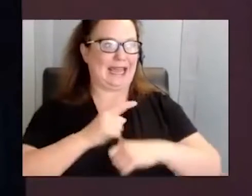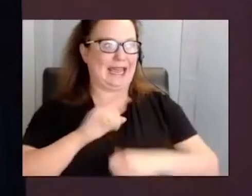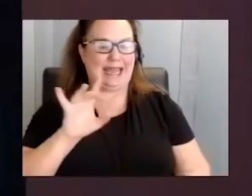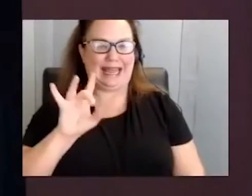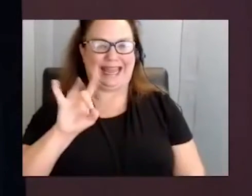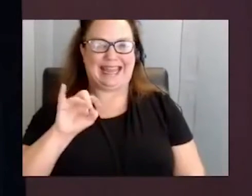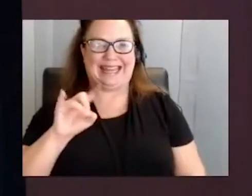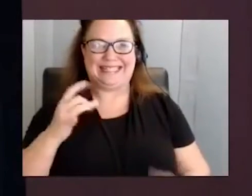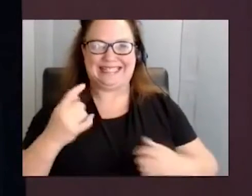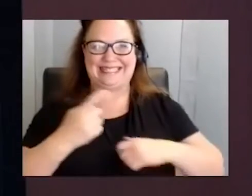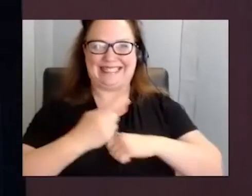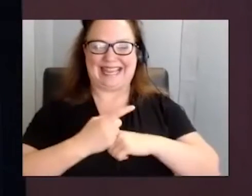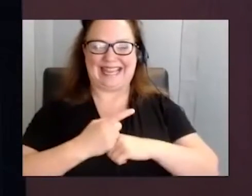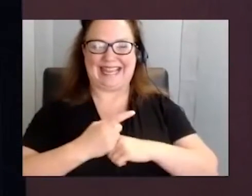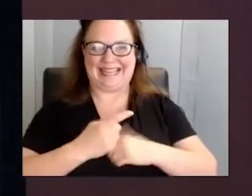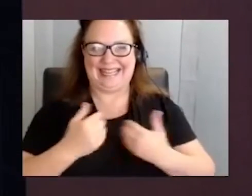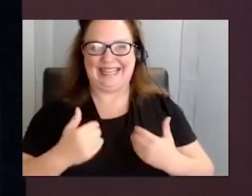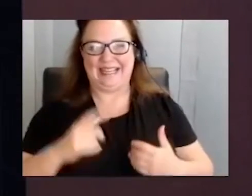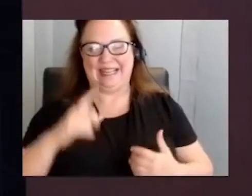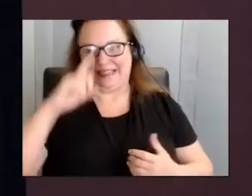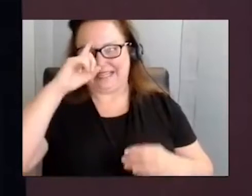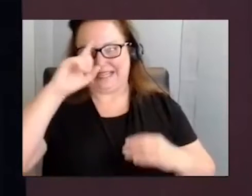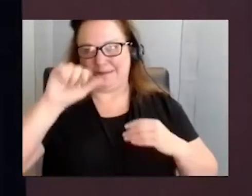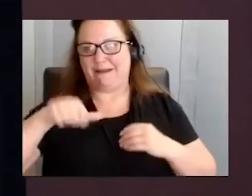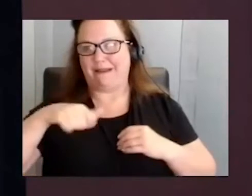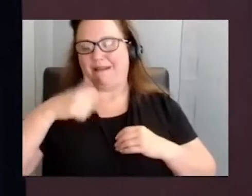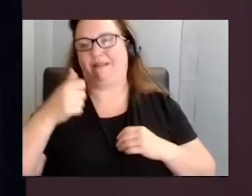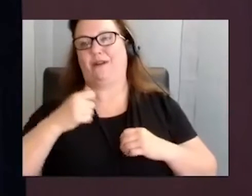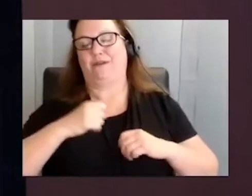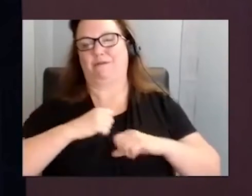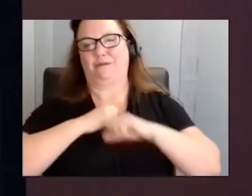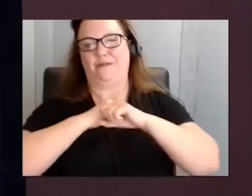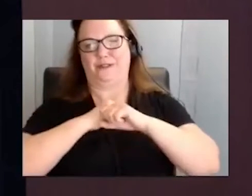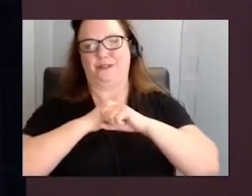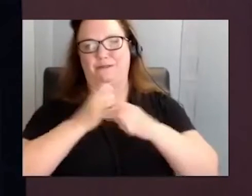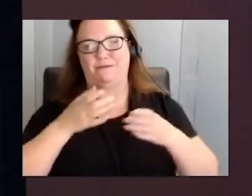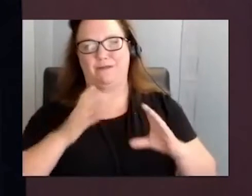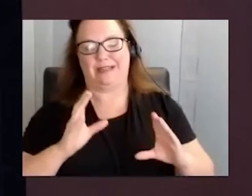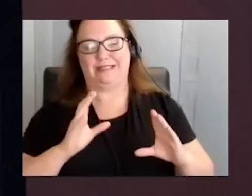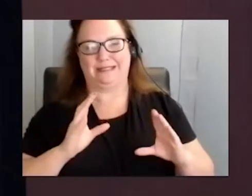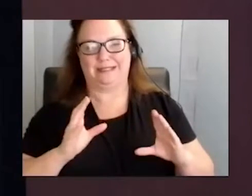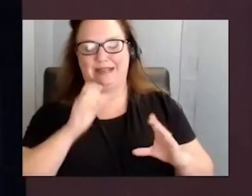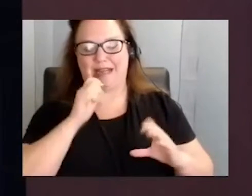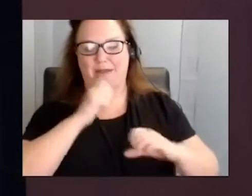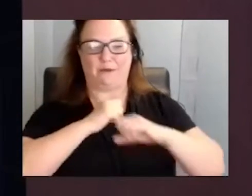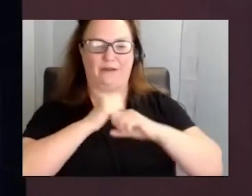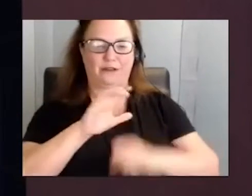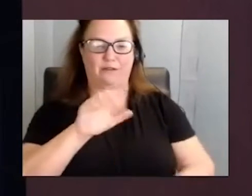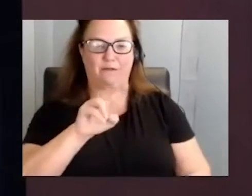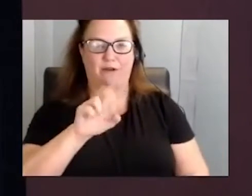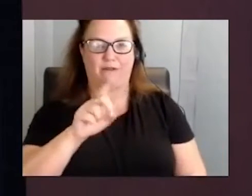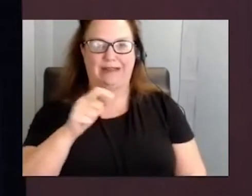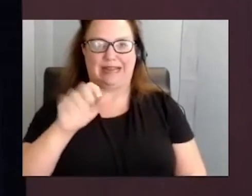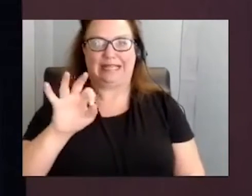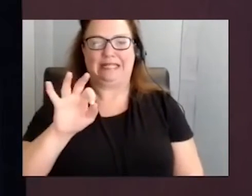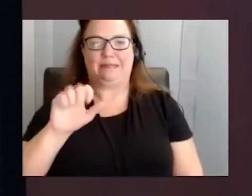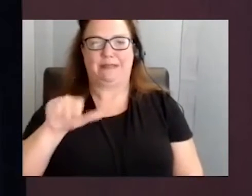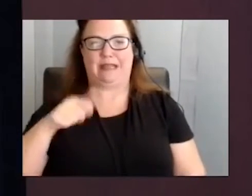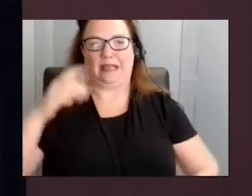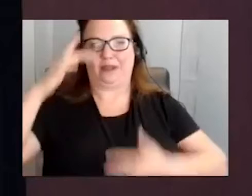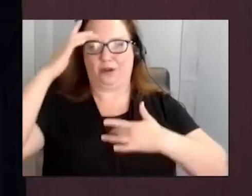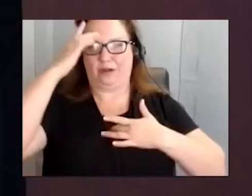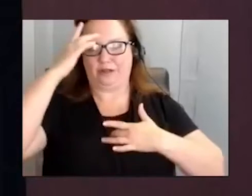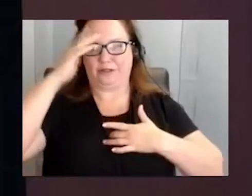80s. And really thinking through other prevention mechanisms other than just prevention from COVID-19, but the other illnesses that exist out